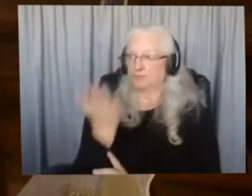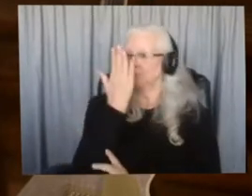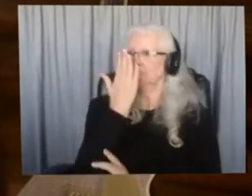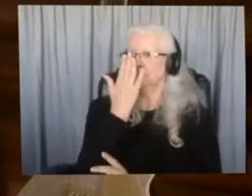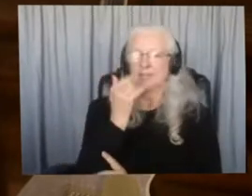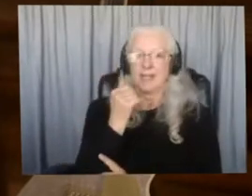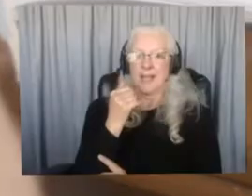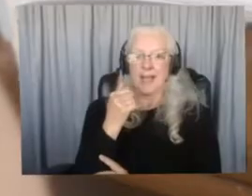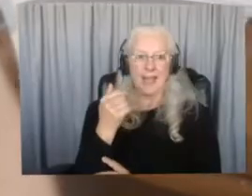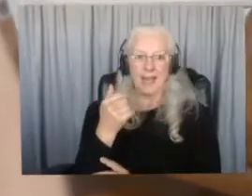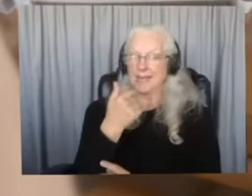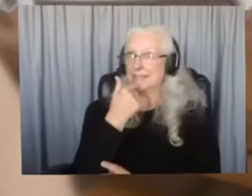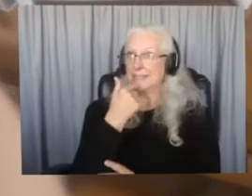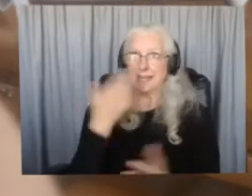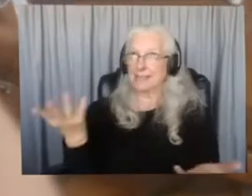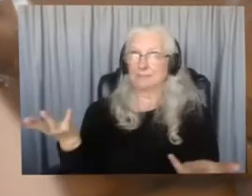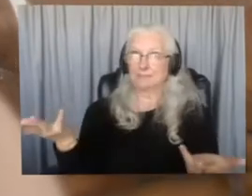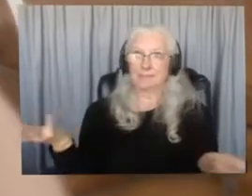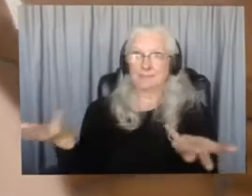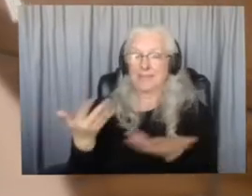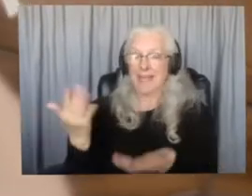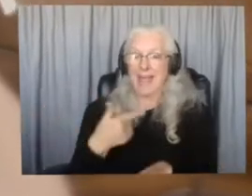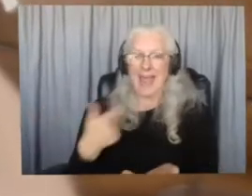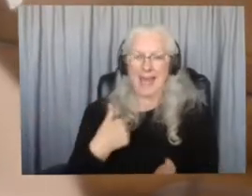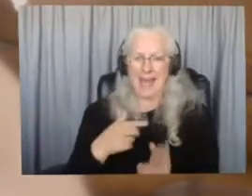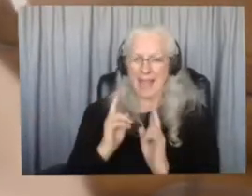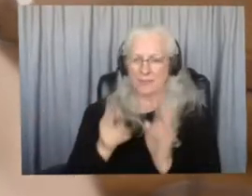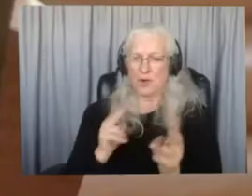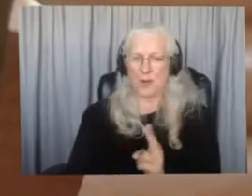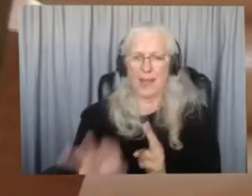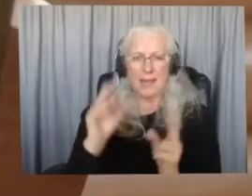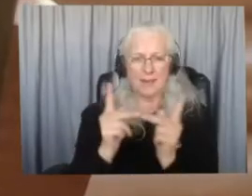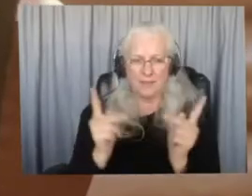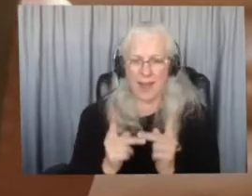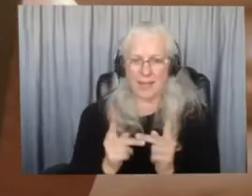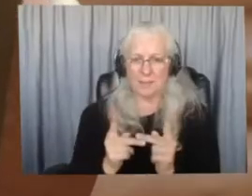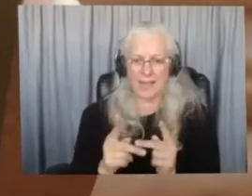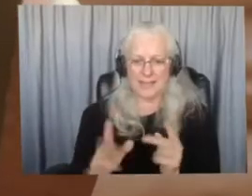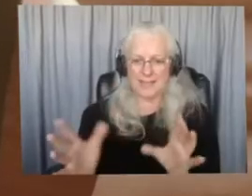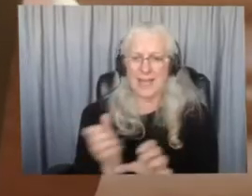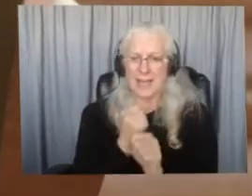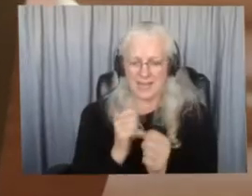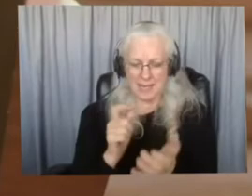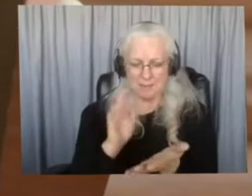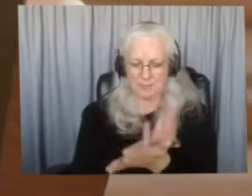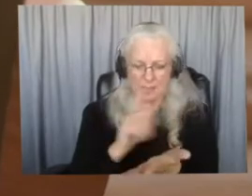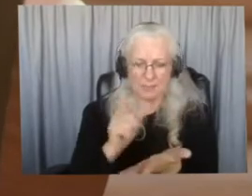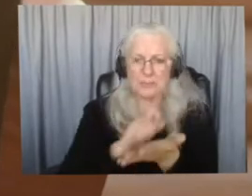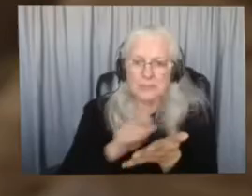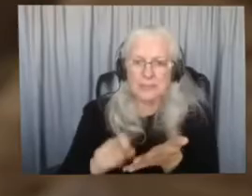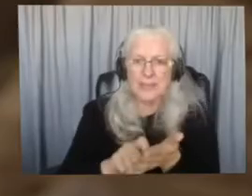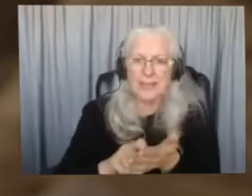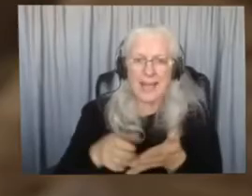now, and I have to rush to find a place that I can write it down or grab an instrument and let it come through. And that's the